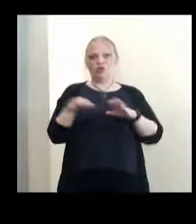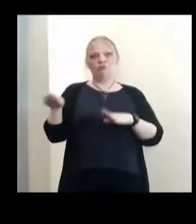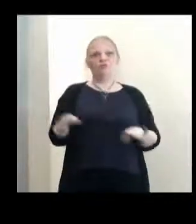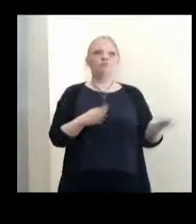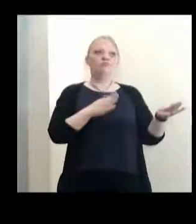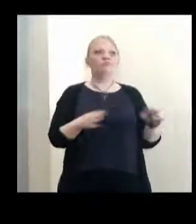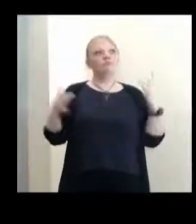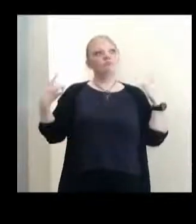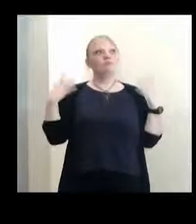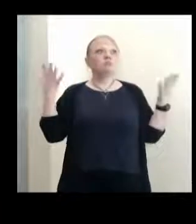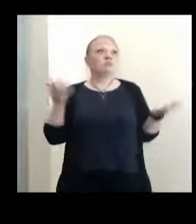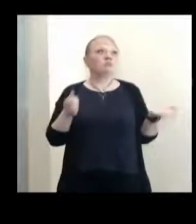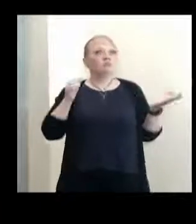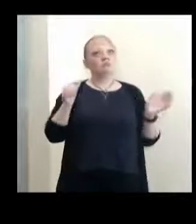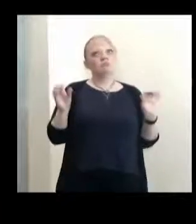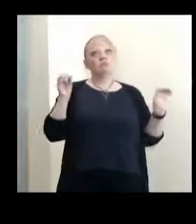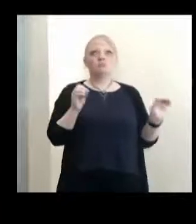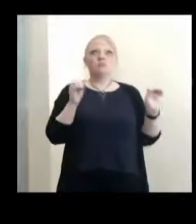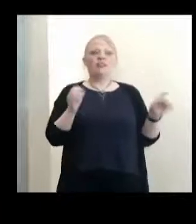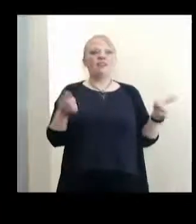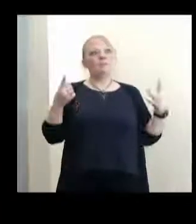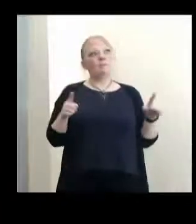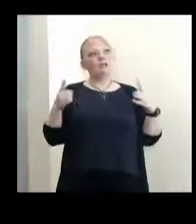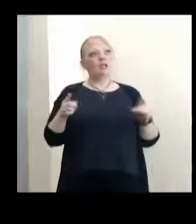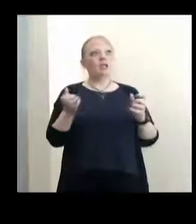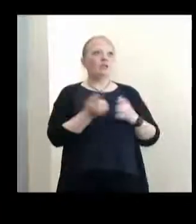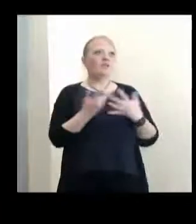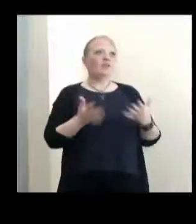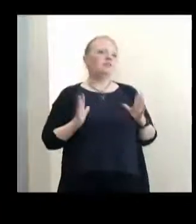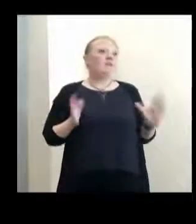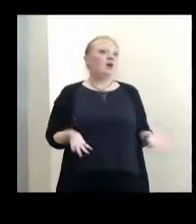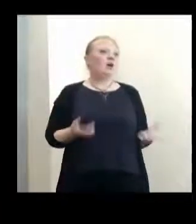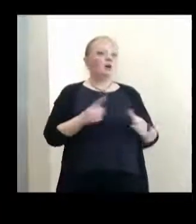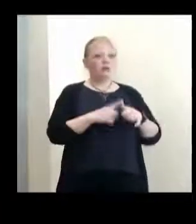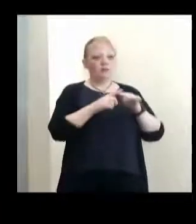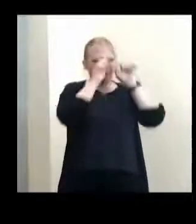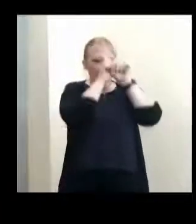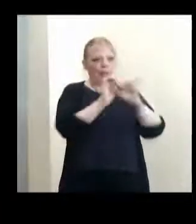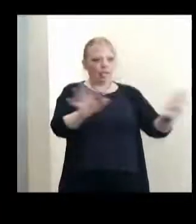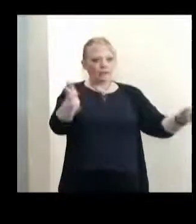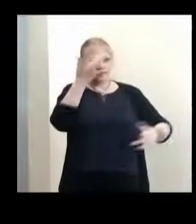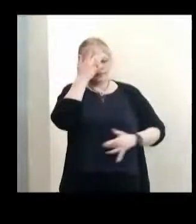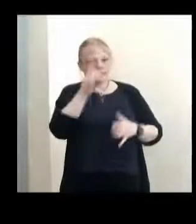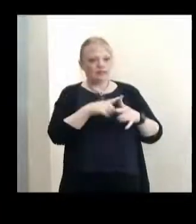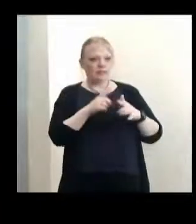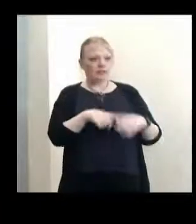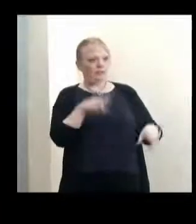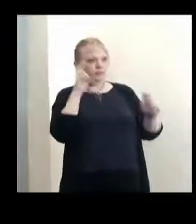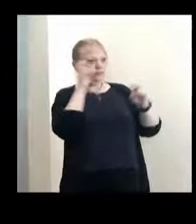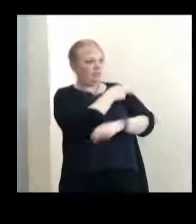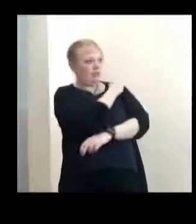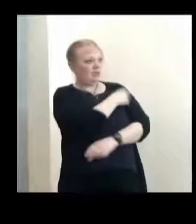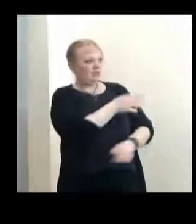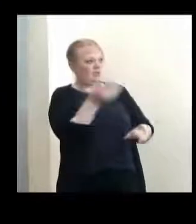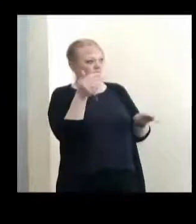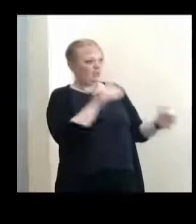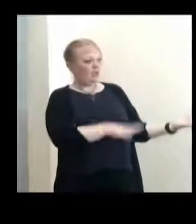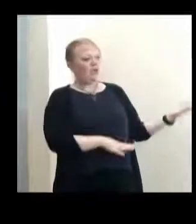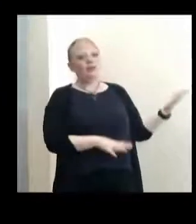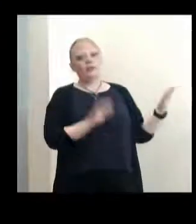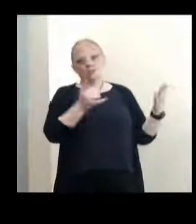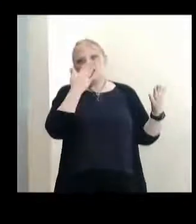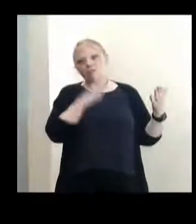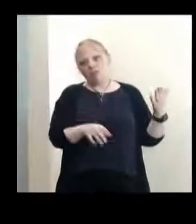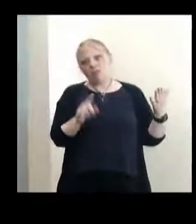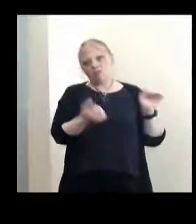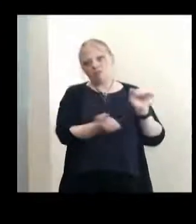and passing it on to others, and people are getting hospitalized and dying, well, then that's something really bad that we need to address.